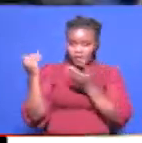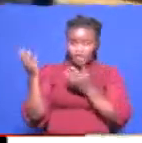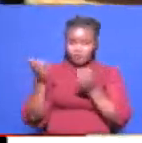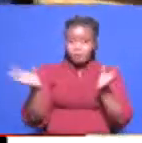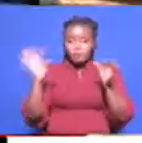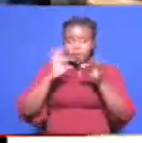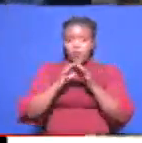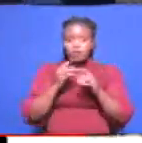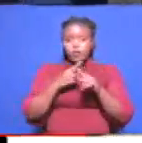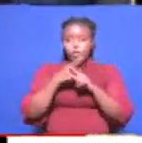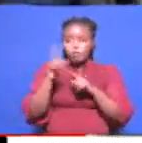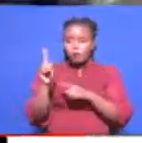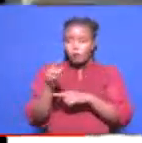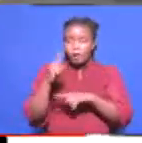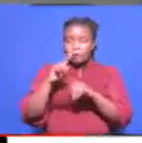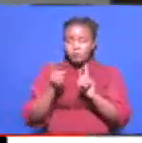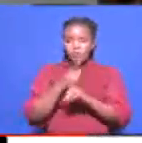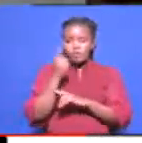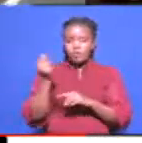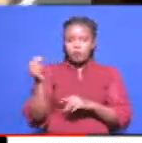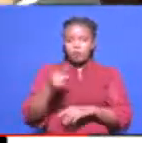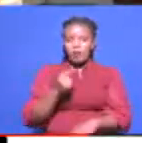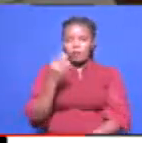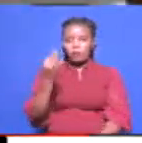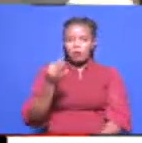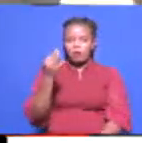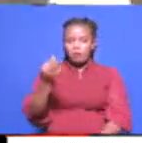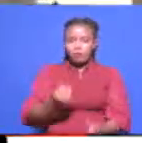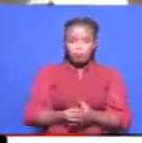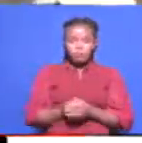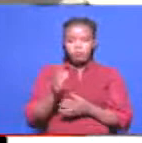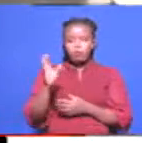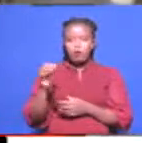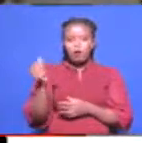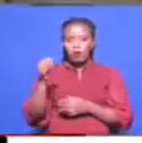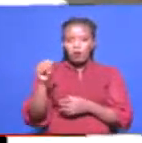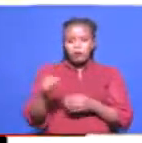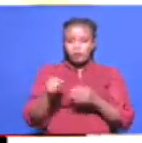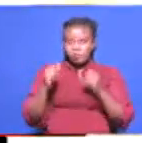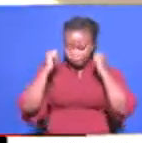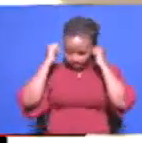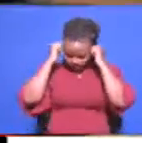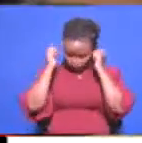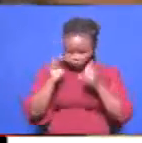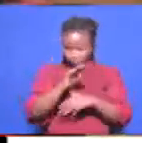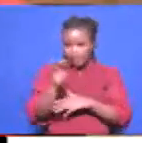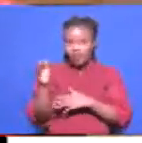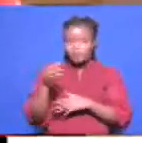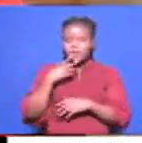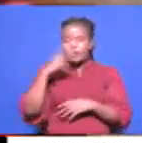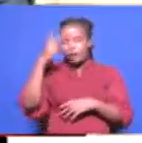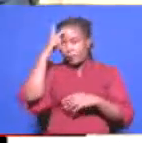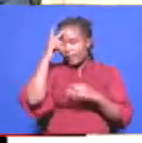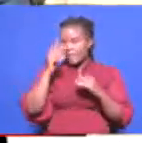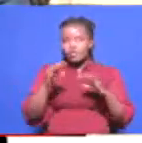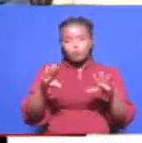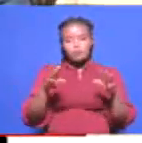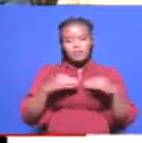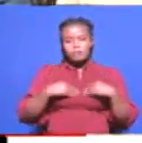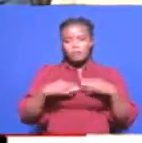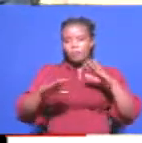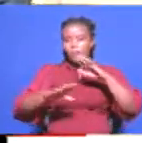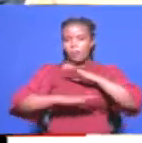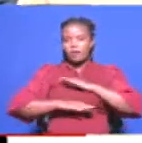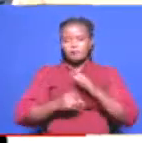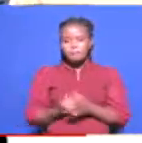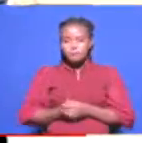May, Education Cabinet Secretary Professor George Magoha has asked parents to be satisfied with the schools in the placement. If you are a